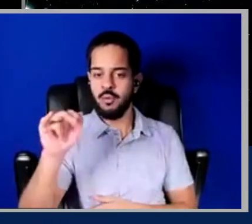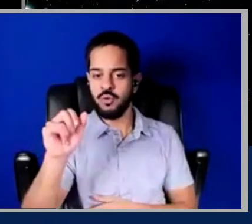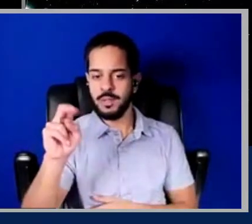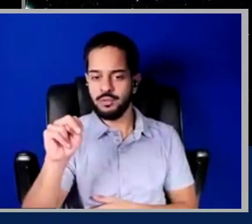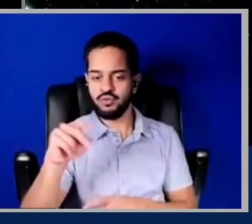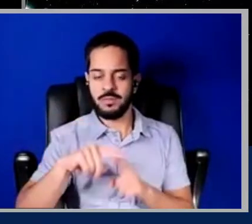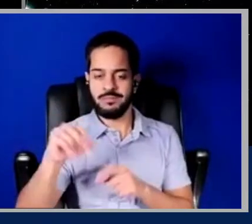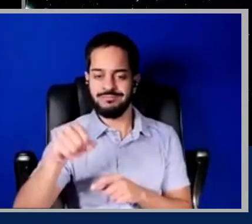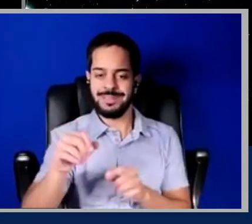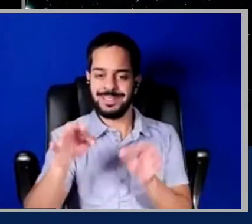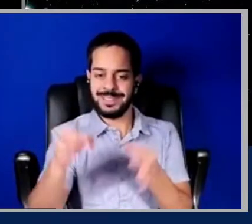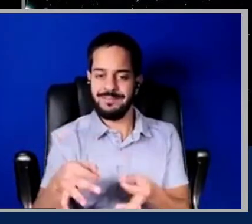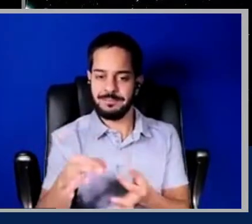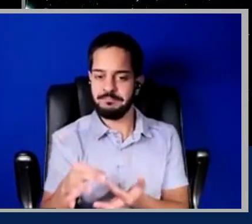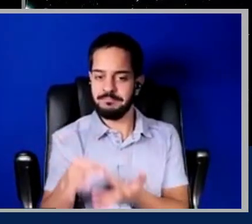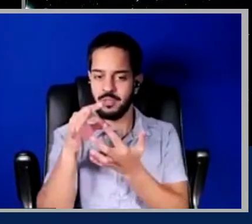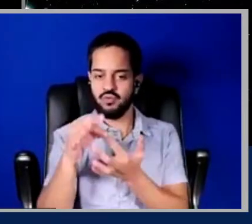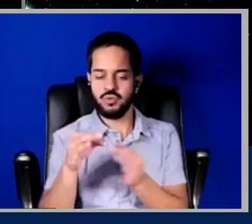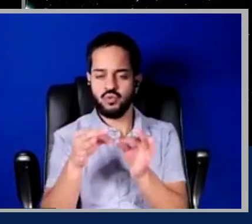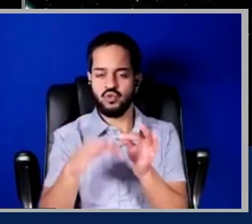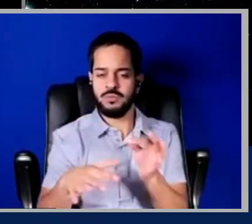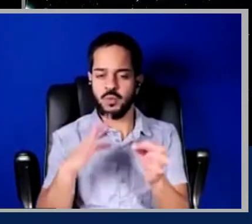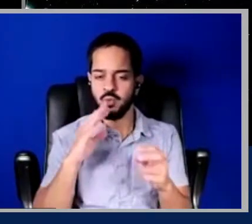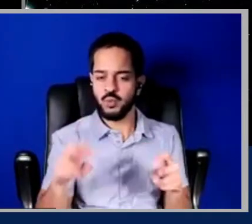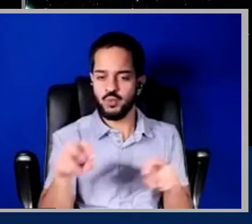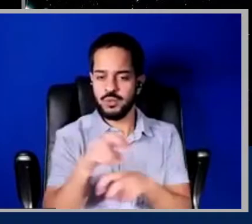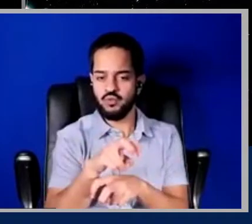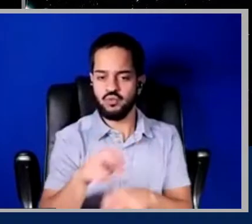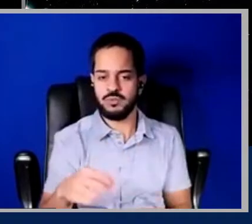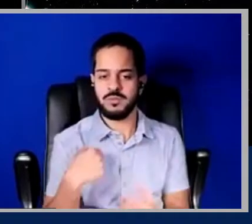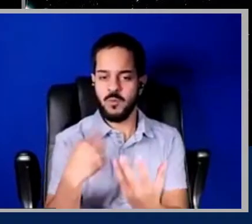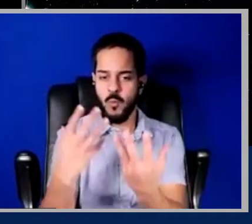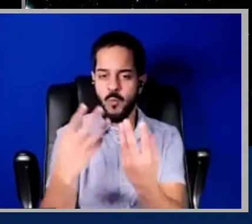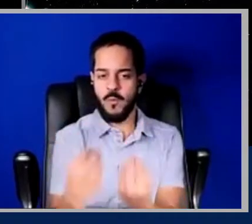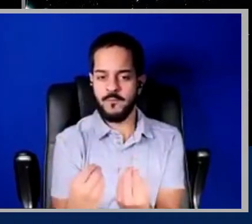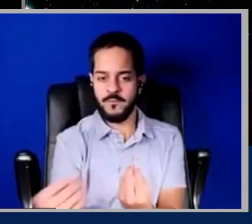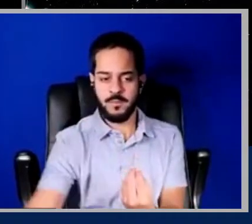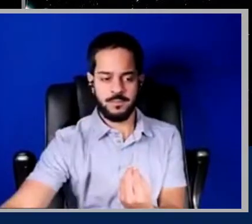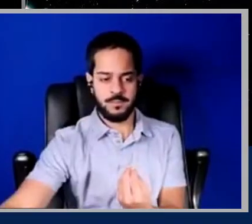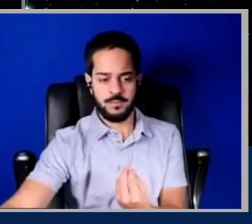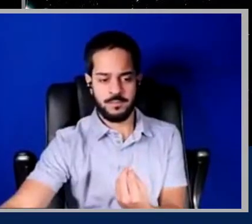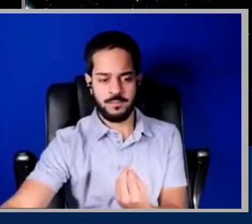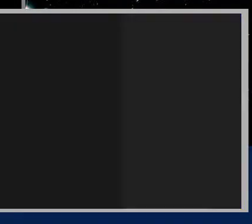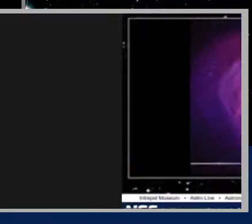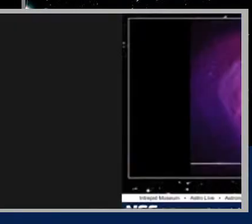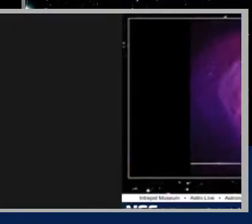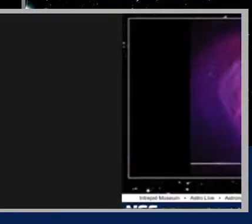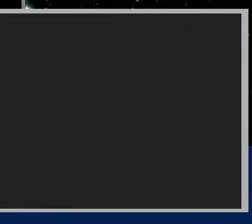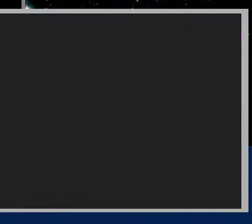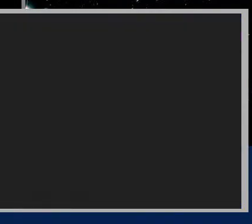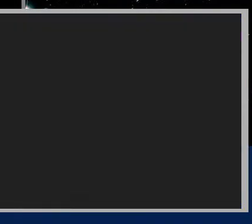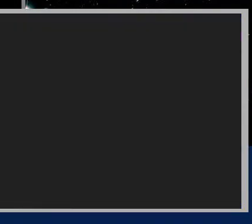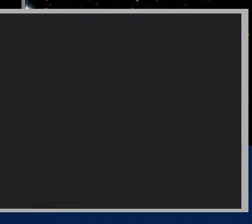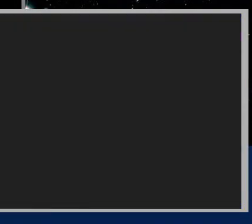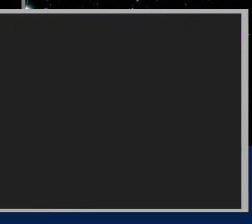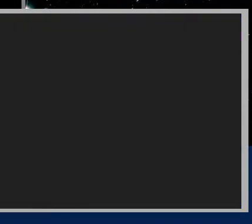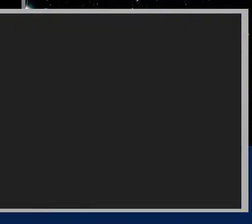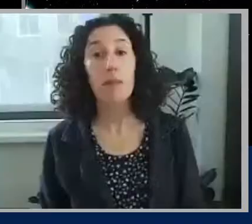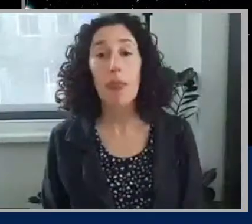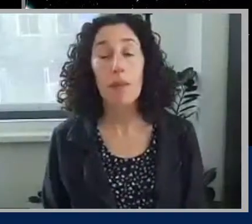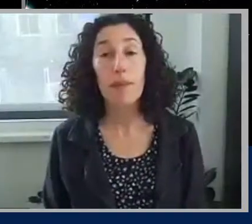case. This is the Perseus cluster of galaxies, and there is a very